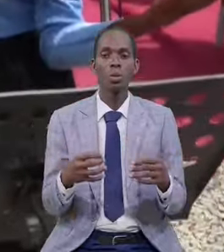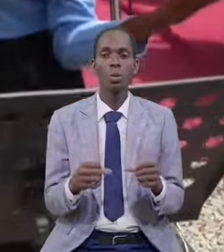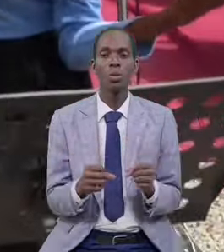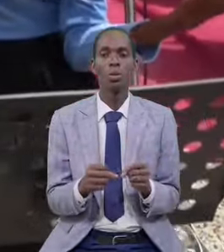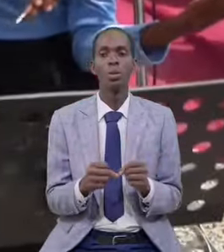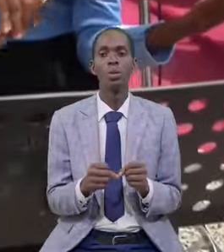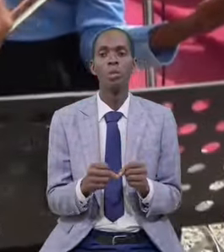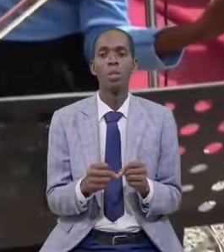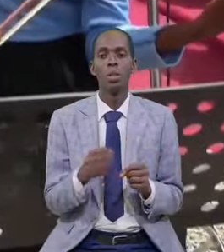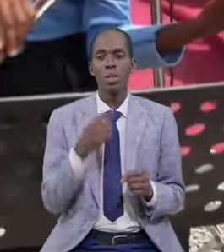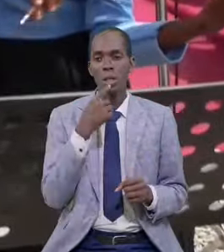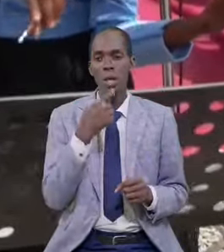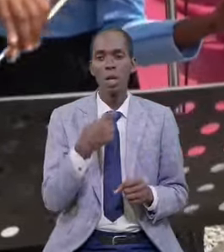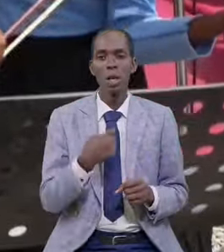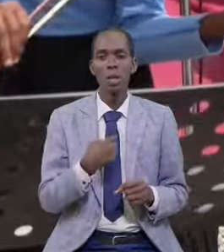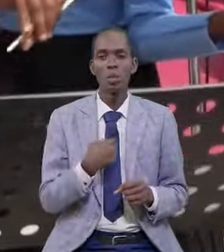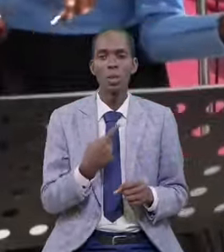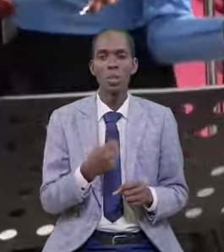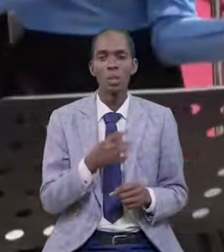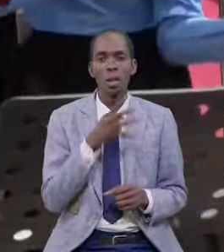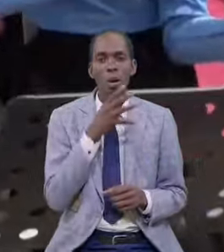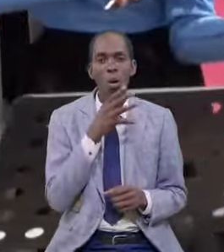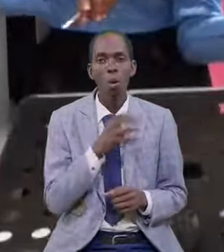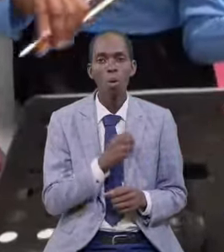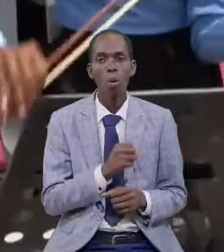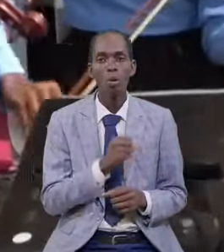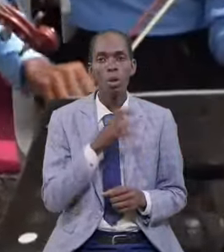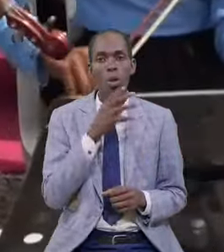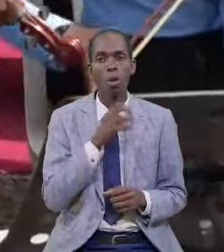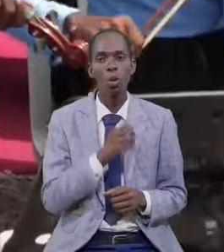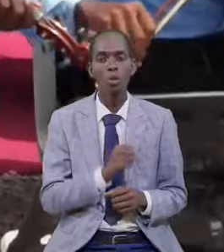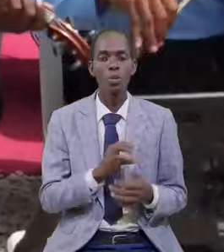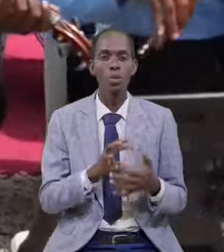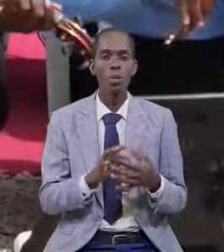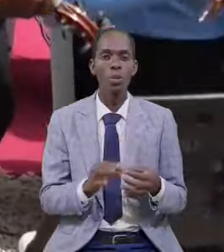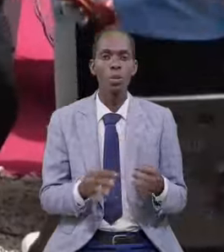be tell me the own